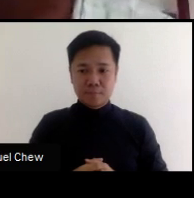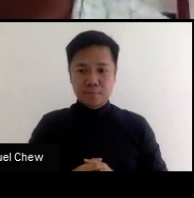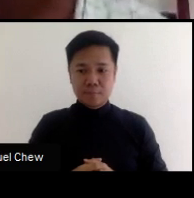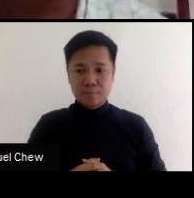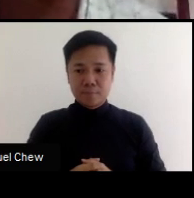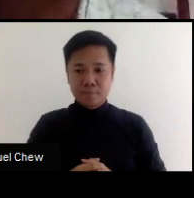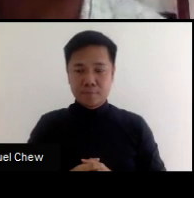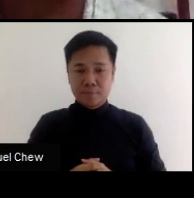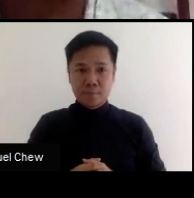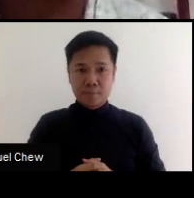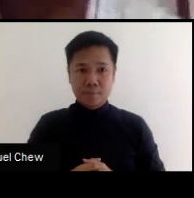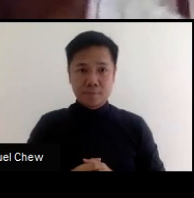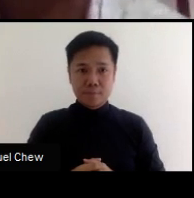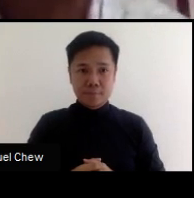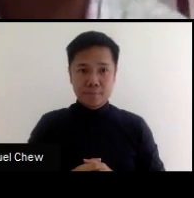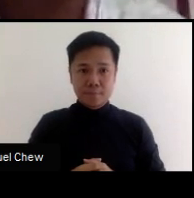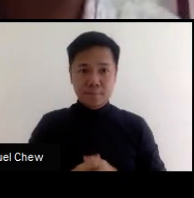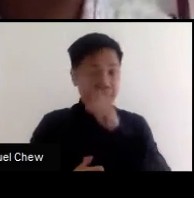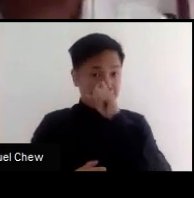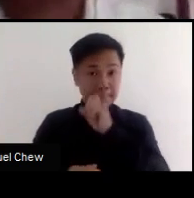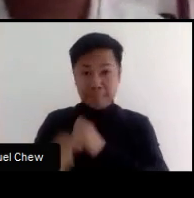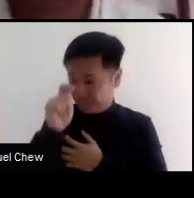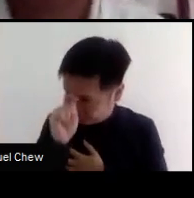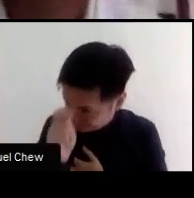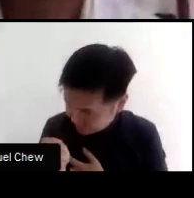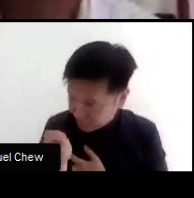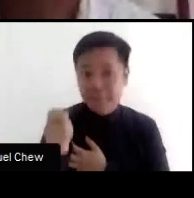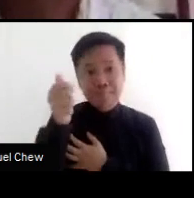Thank you, Madam Chair. Can you hear me now?